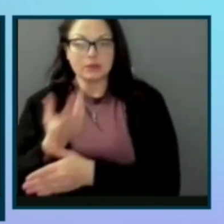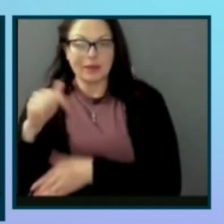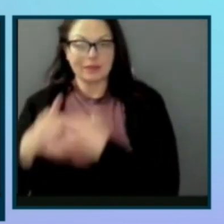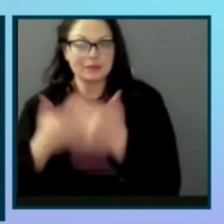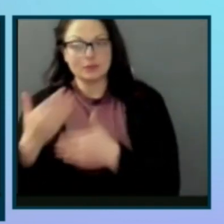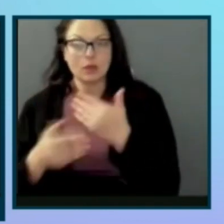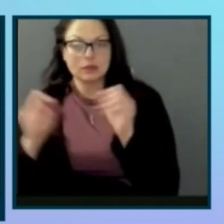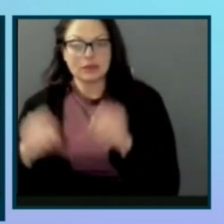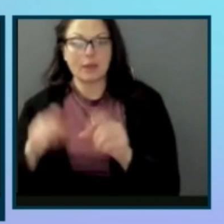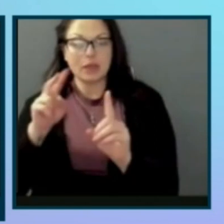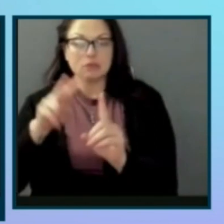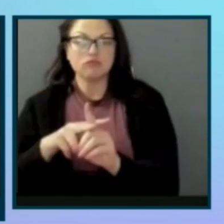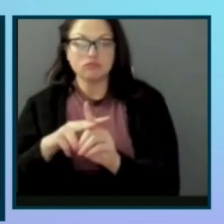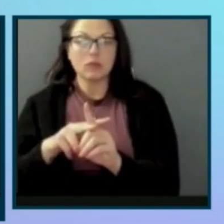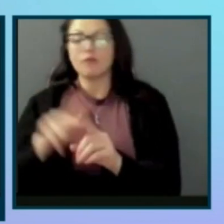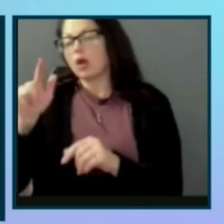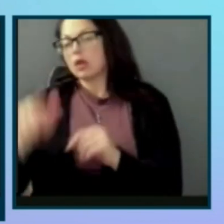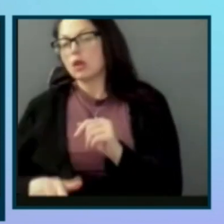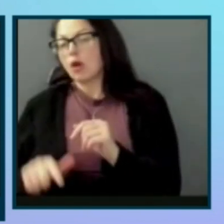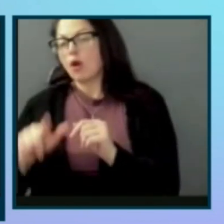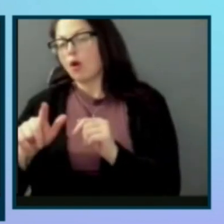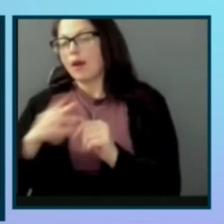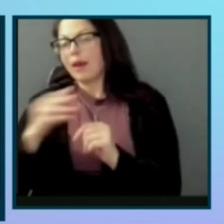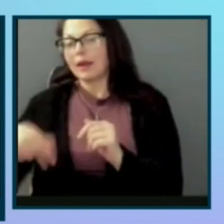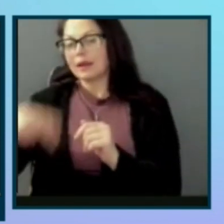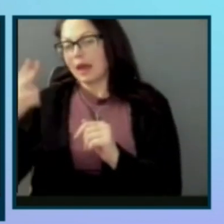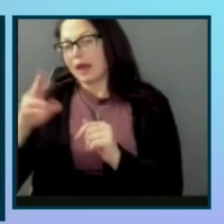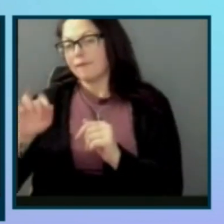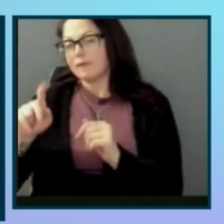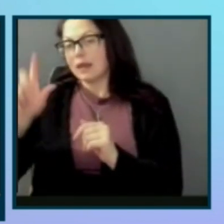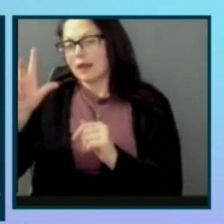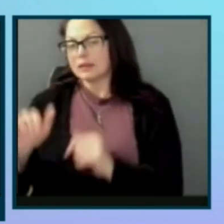could be applied for low fidelity and high fidelity.